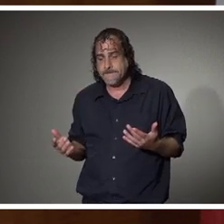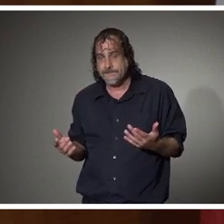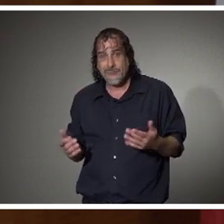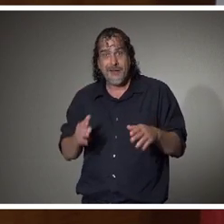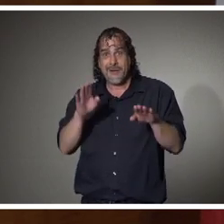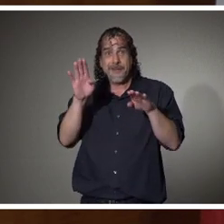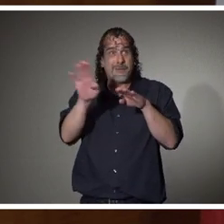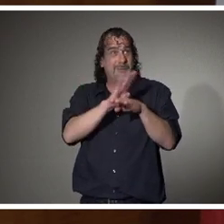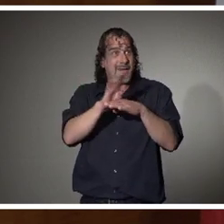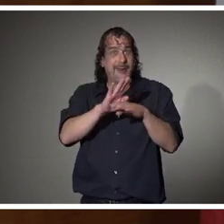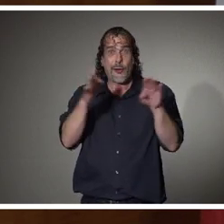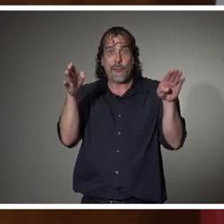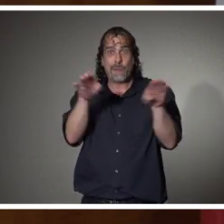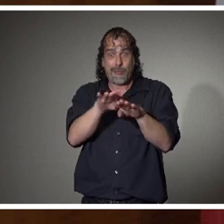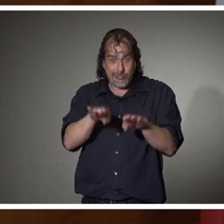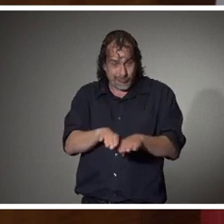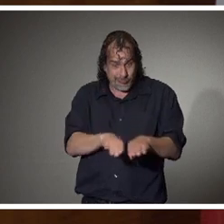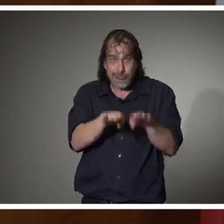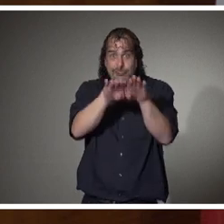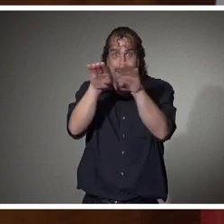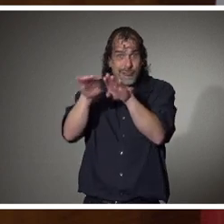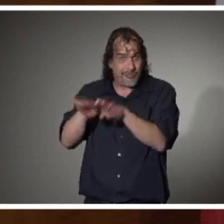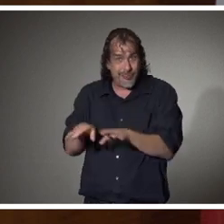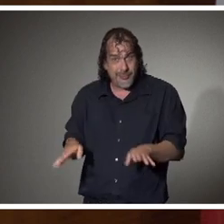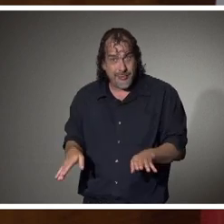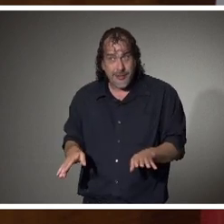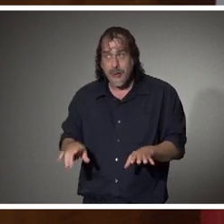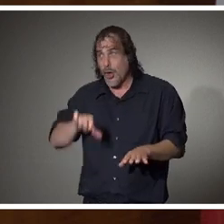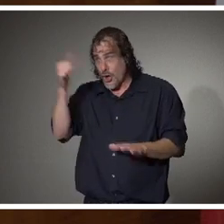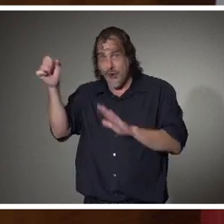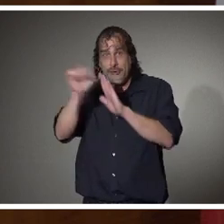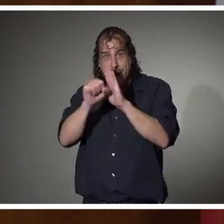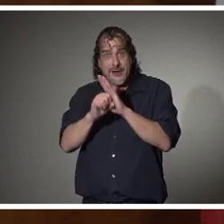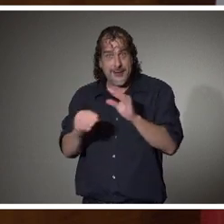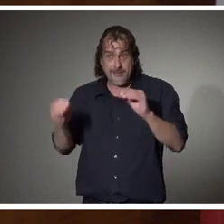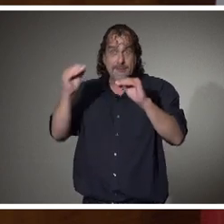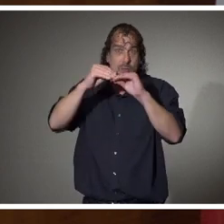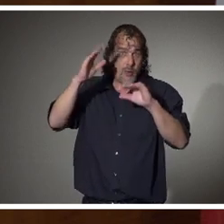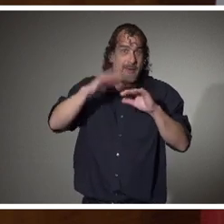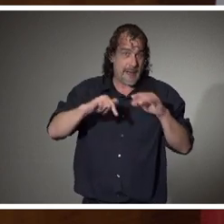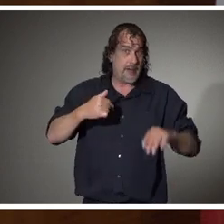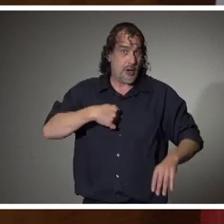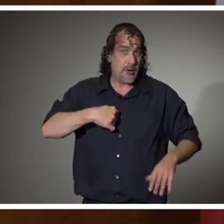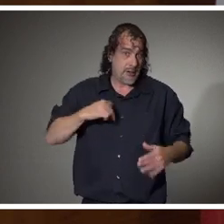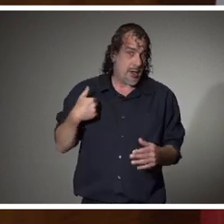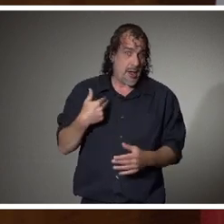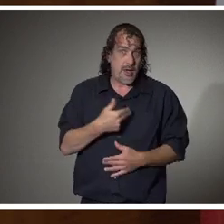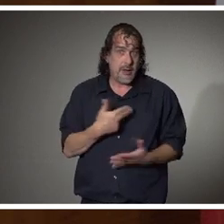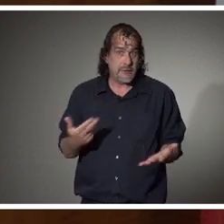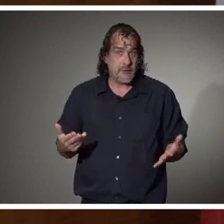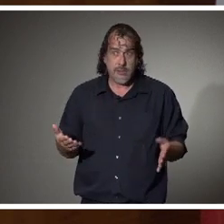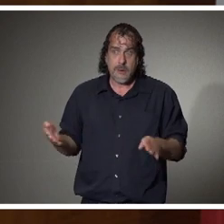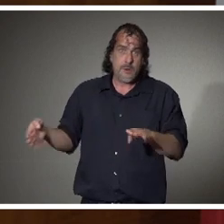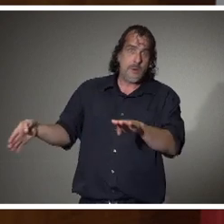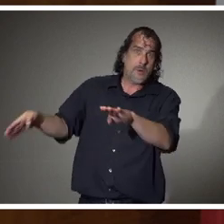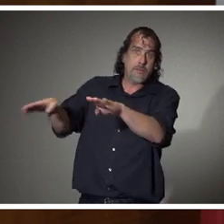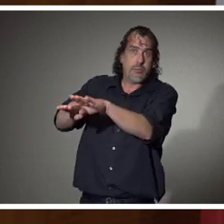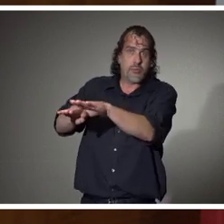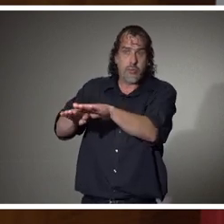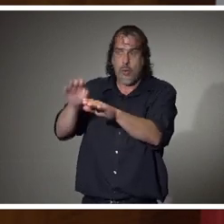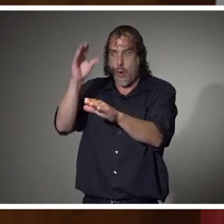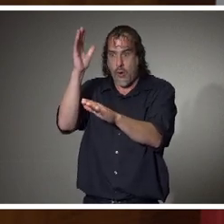business perspective and the fact that, some states more than others, certainly most states more than Mississippi, have had to shut down a portion at